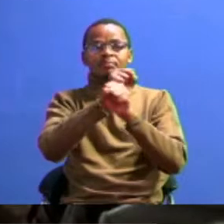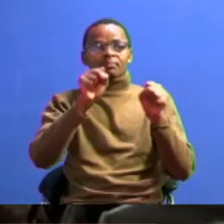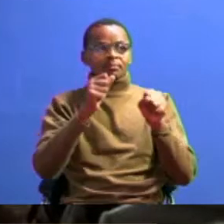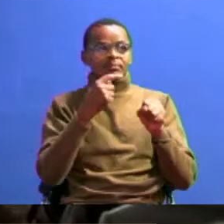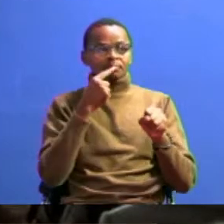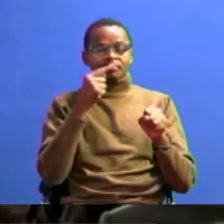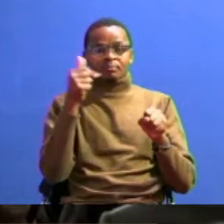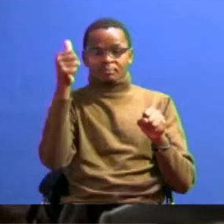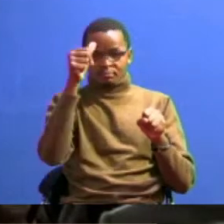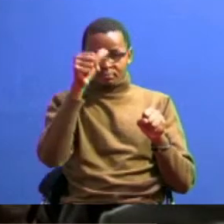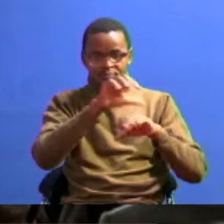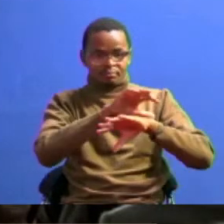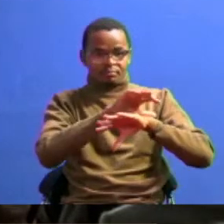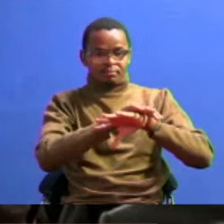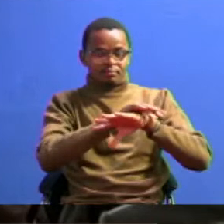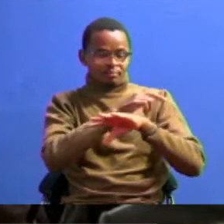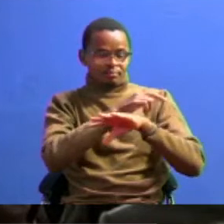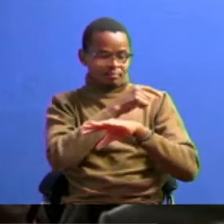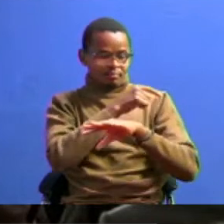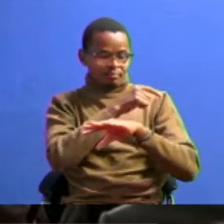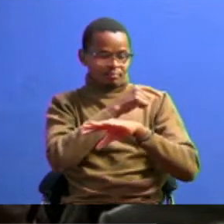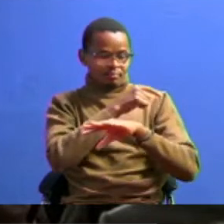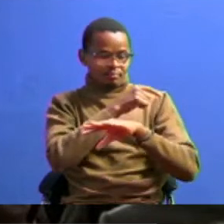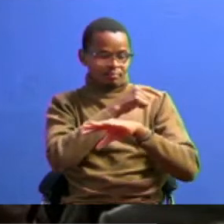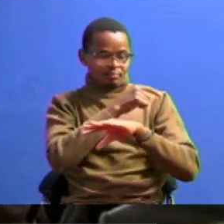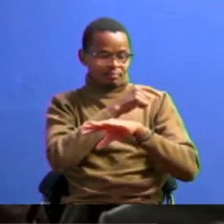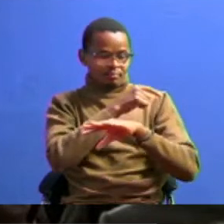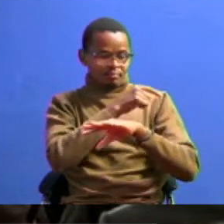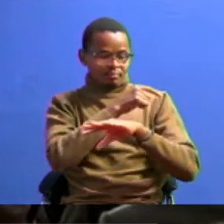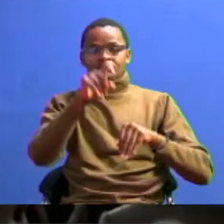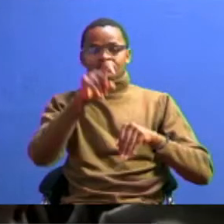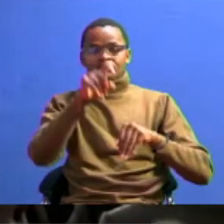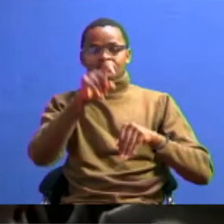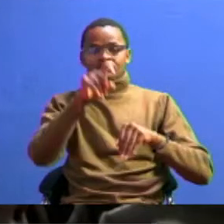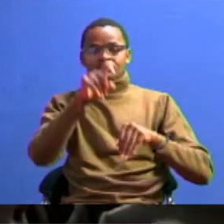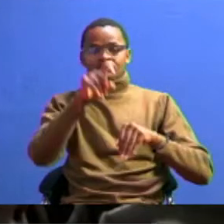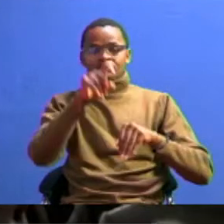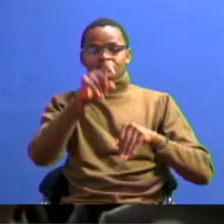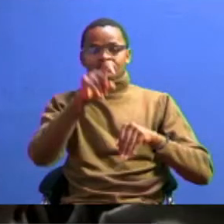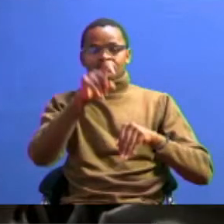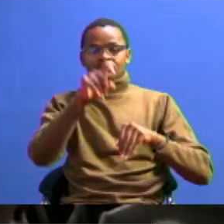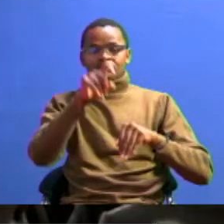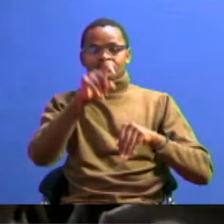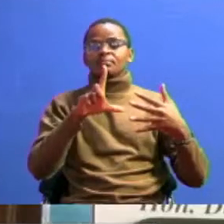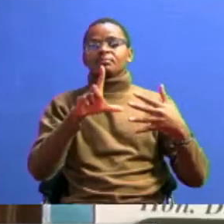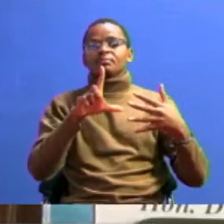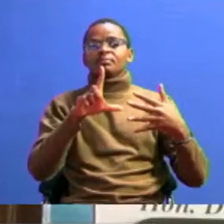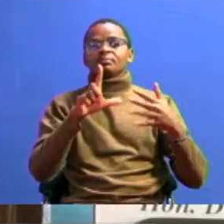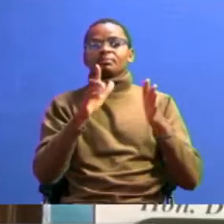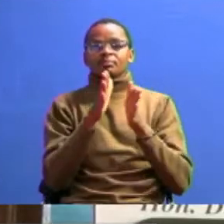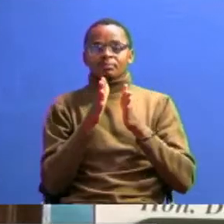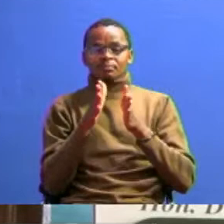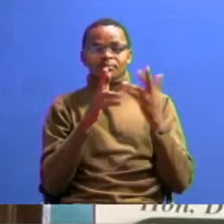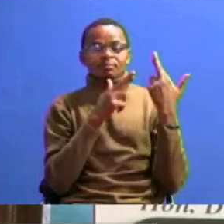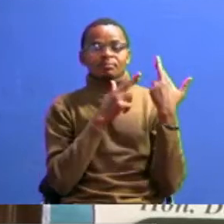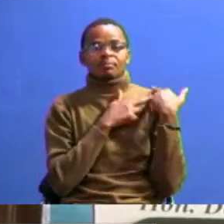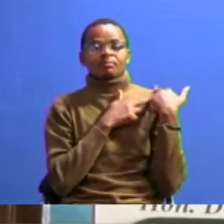if anyone is found guilty of corruption, they will face the law. I will take personal